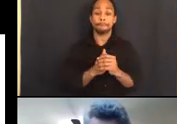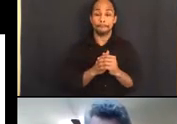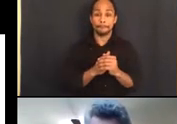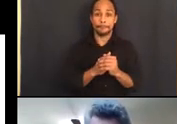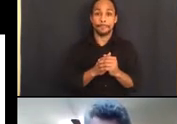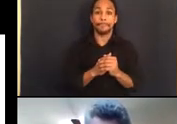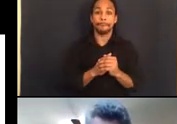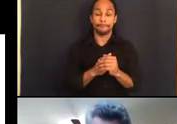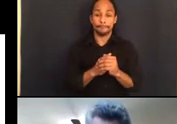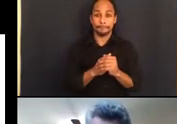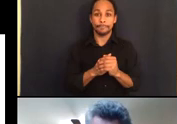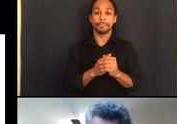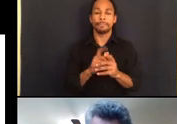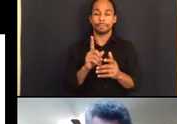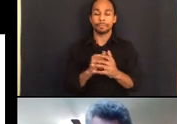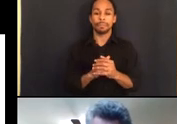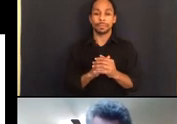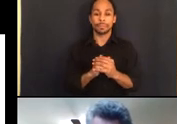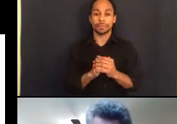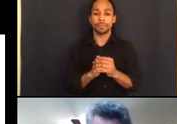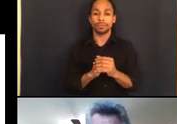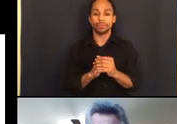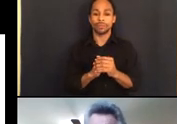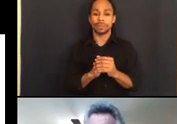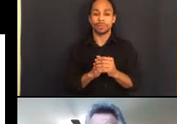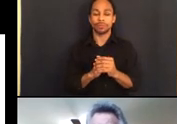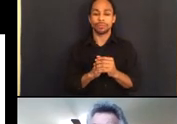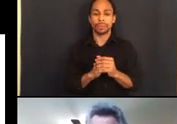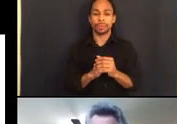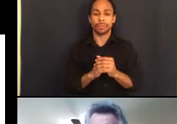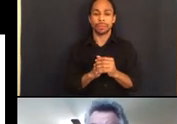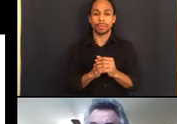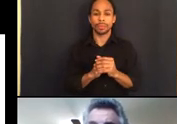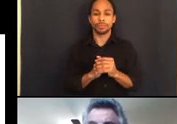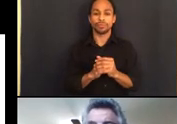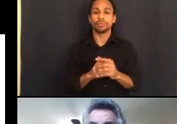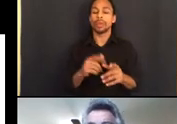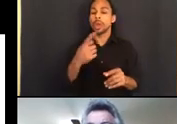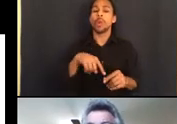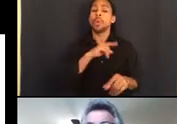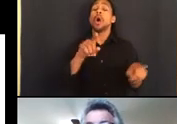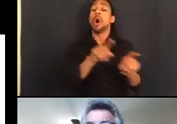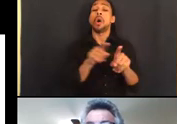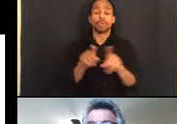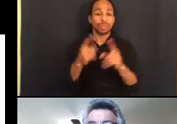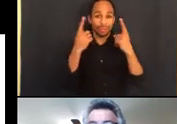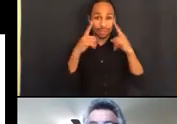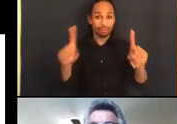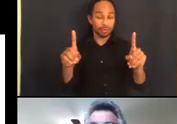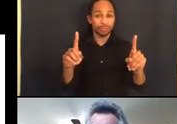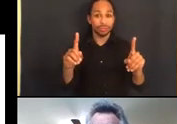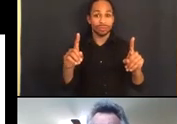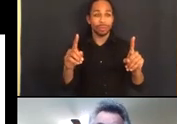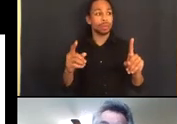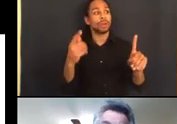in the state of Washington. I will tell you, we were also successful in getting the state to quietly